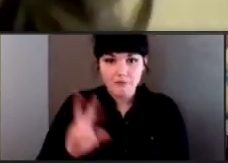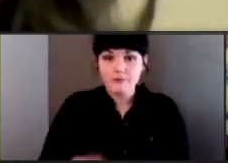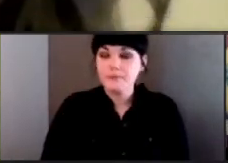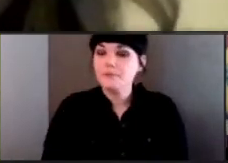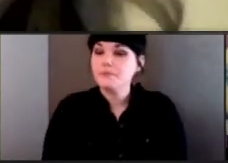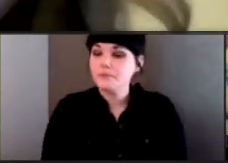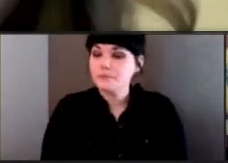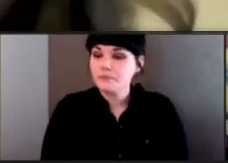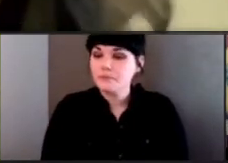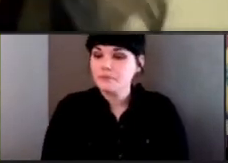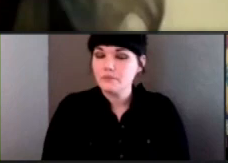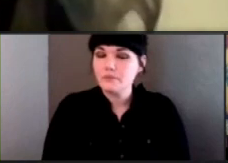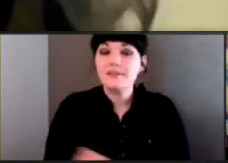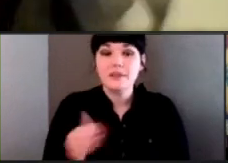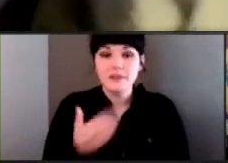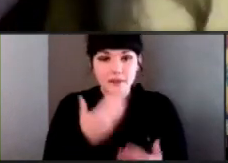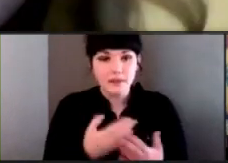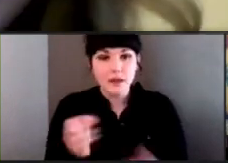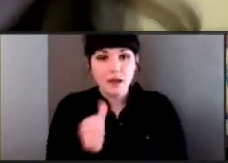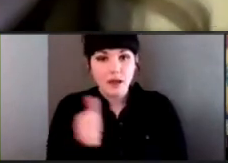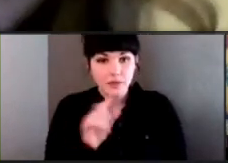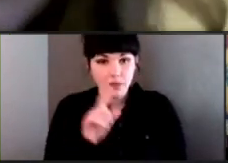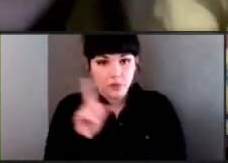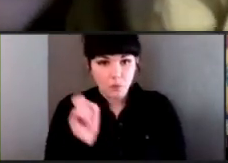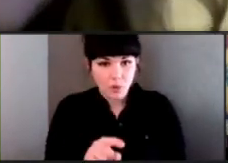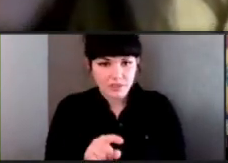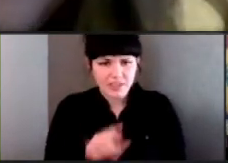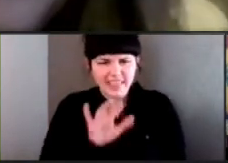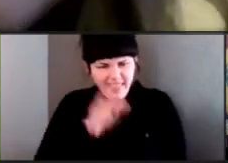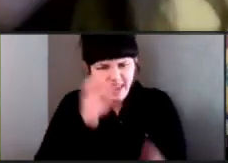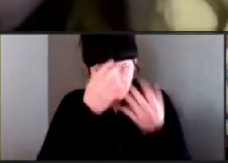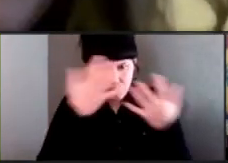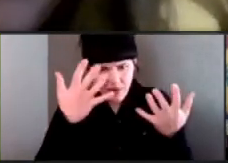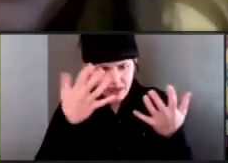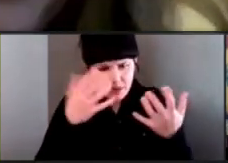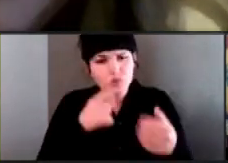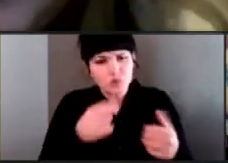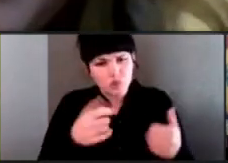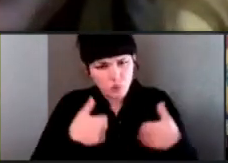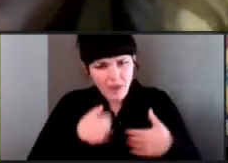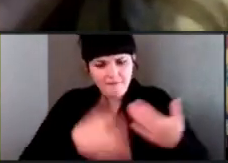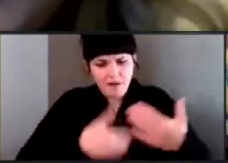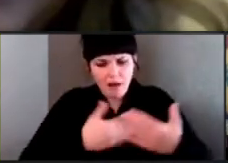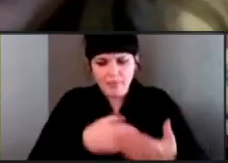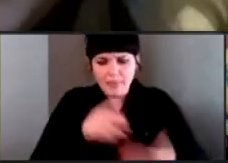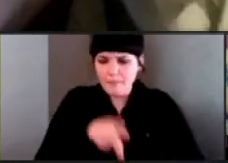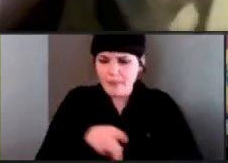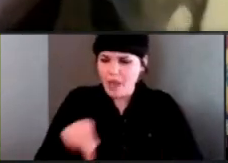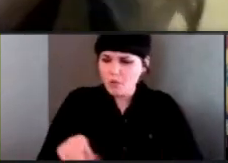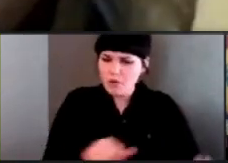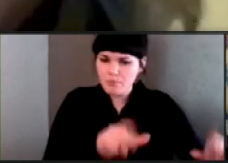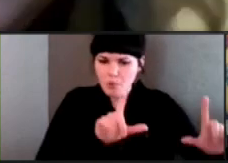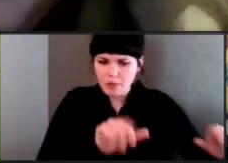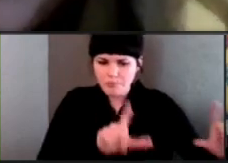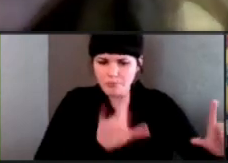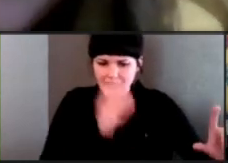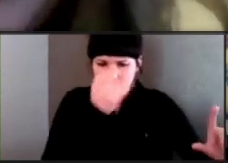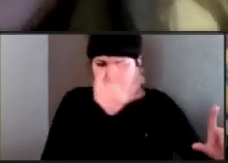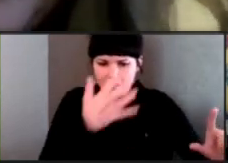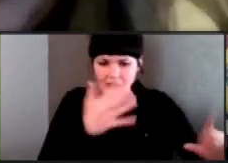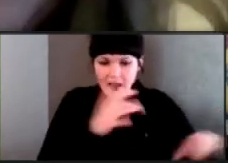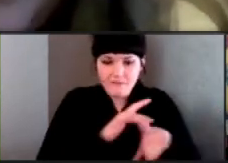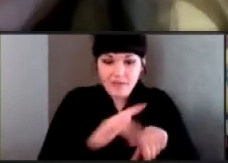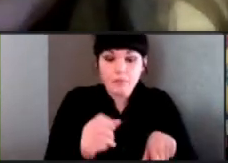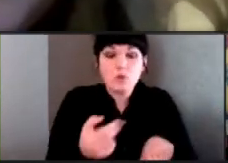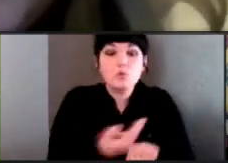information in other languages? So is the PowerPoint available in other languages, specifically Spanish